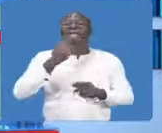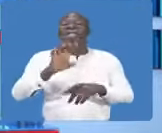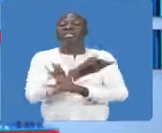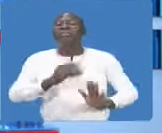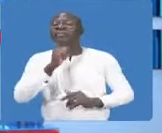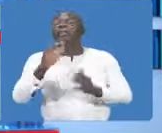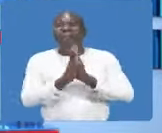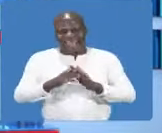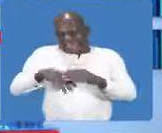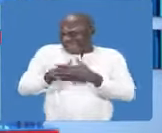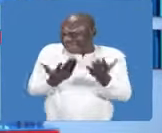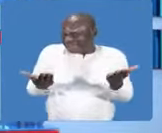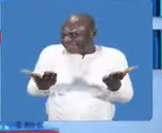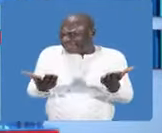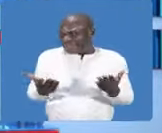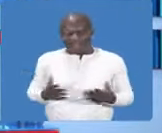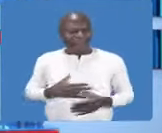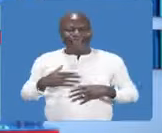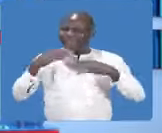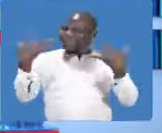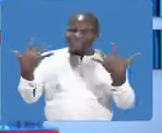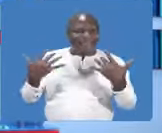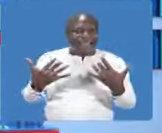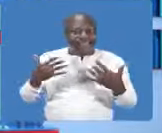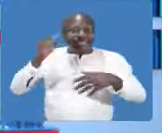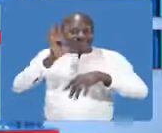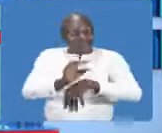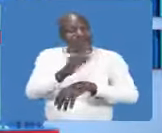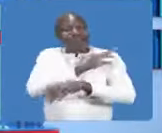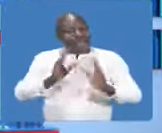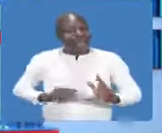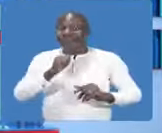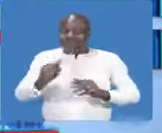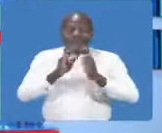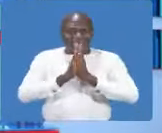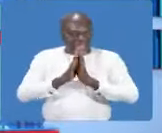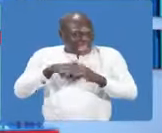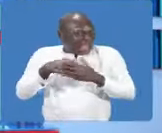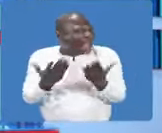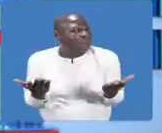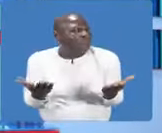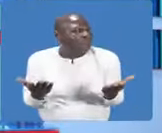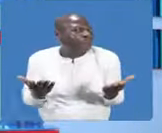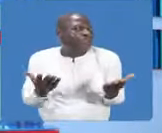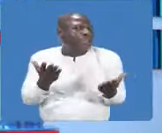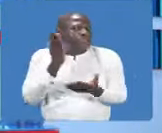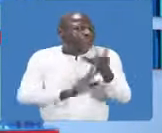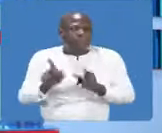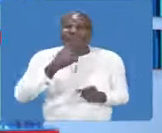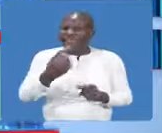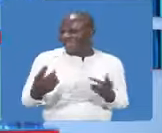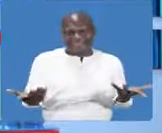empire hote ana asem no esre ye beye dan ya ye Church of Christ aye mo empire se de ya na ebinom